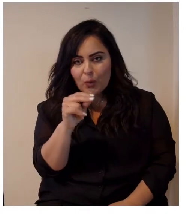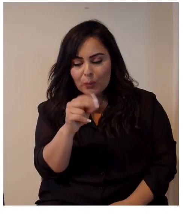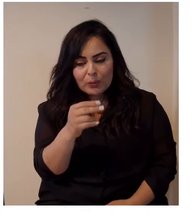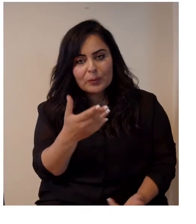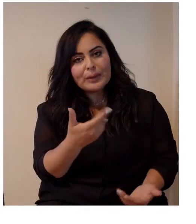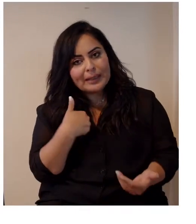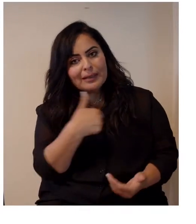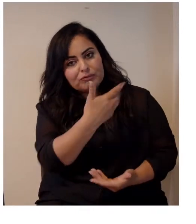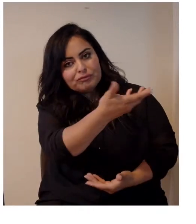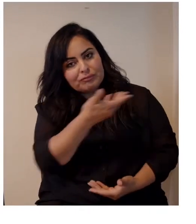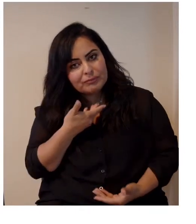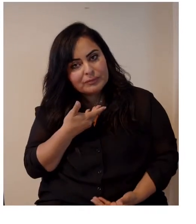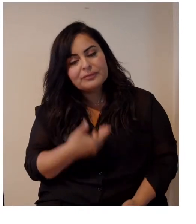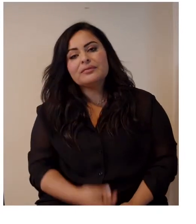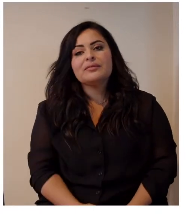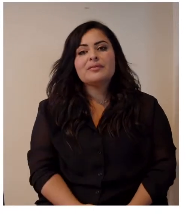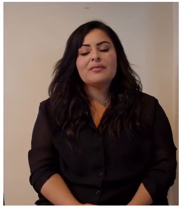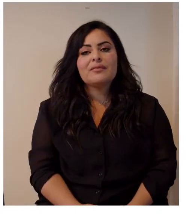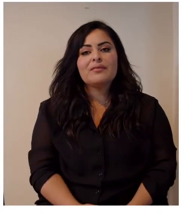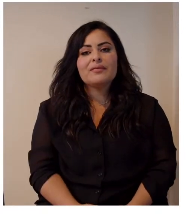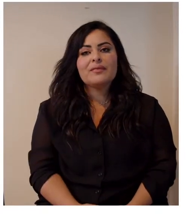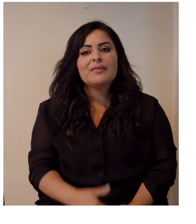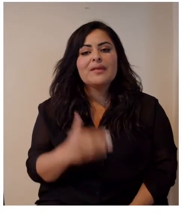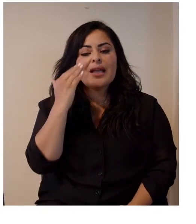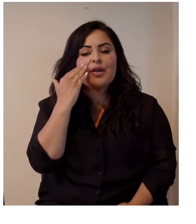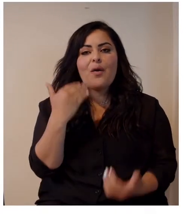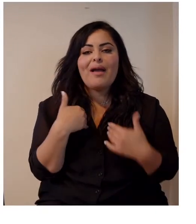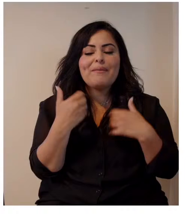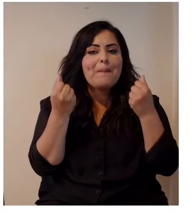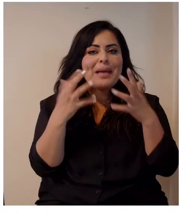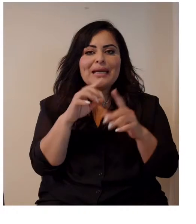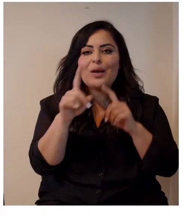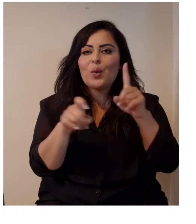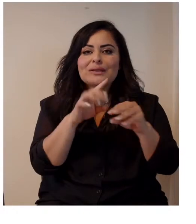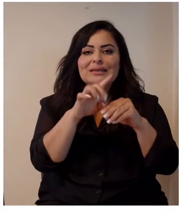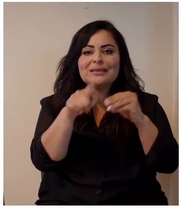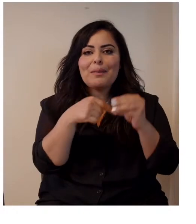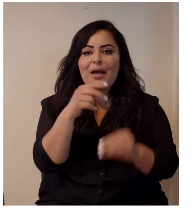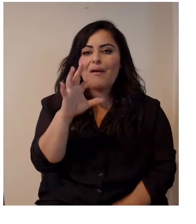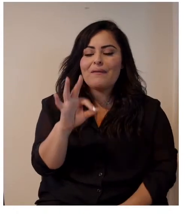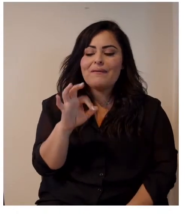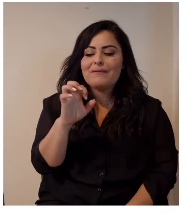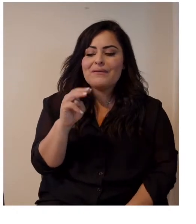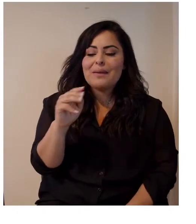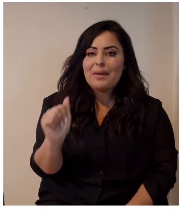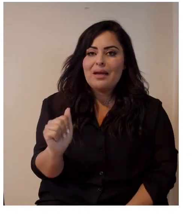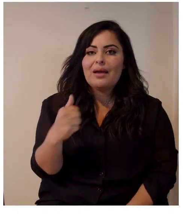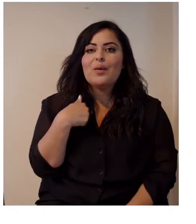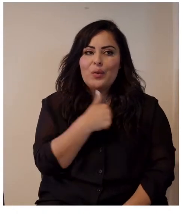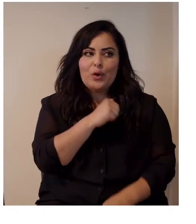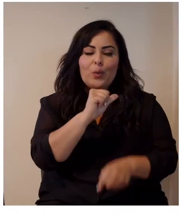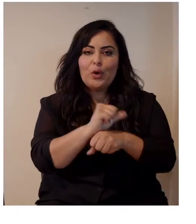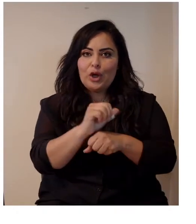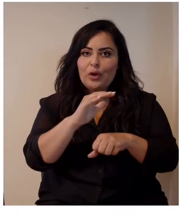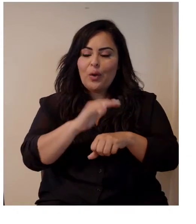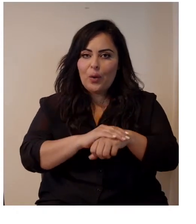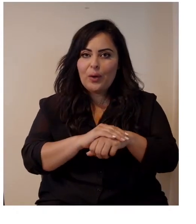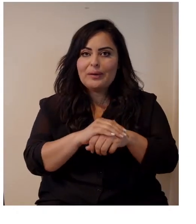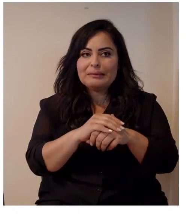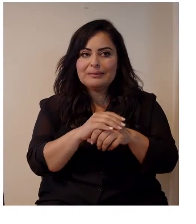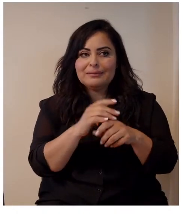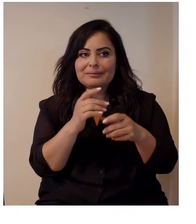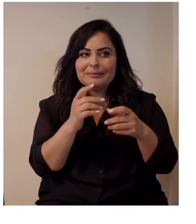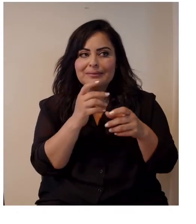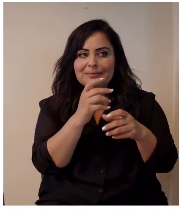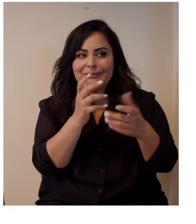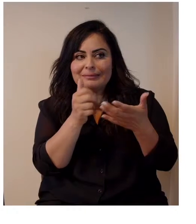at all. One of the other, I know we keep getting a lot of questions in regards to FEMA, and I want you to know we are working on trying to get some answers